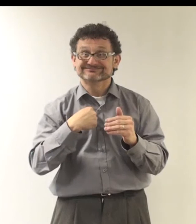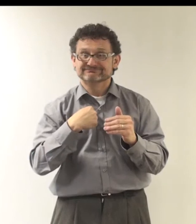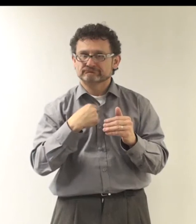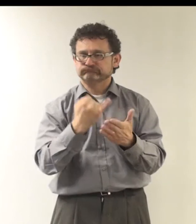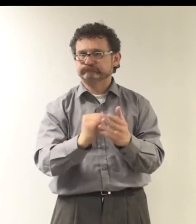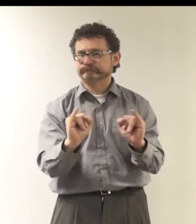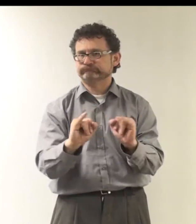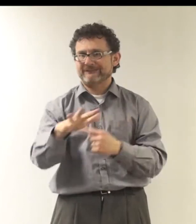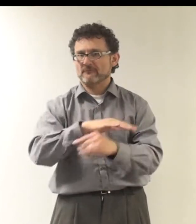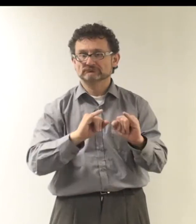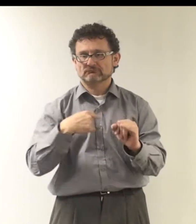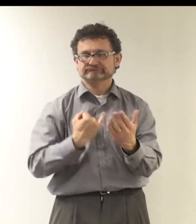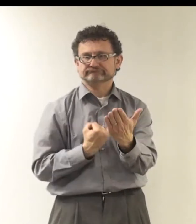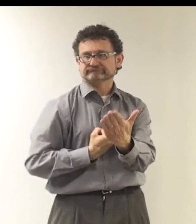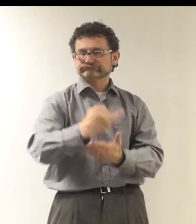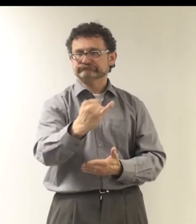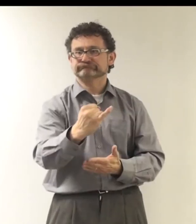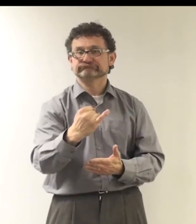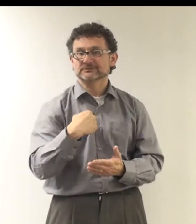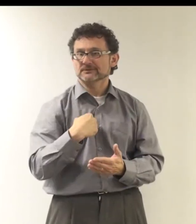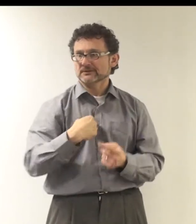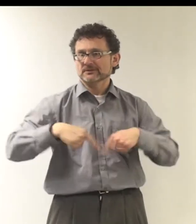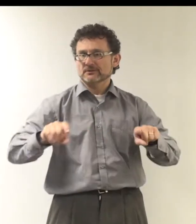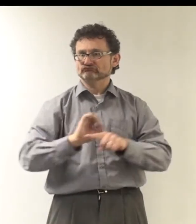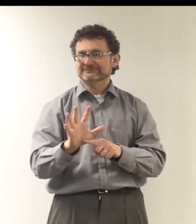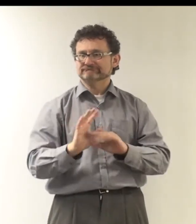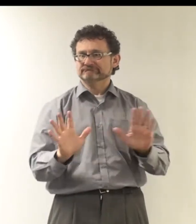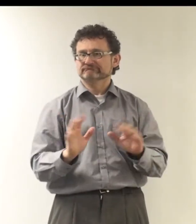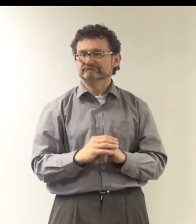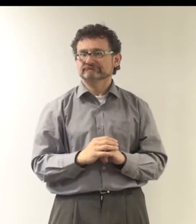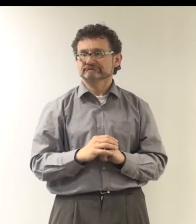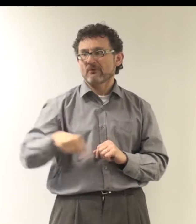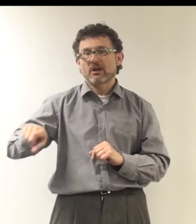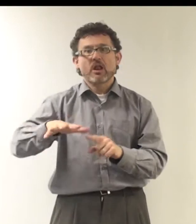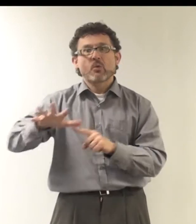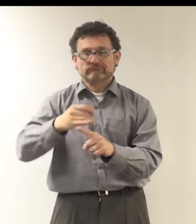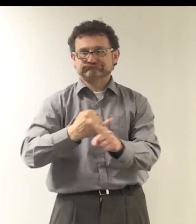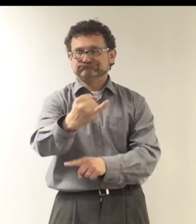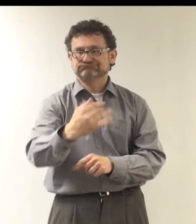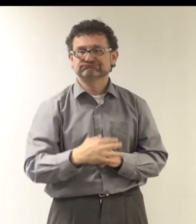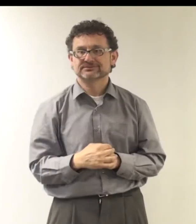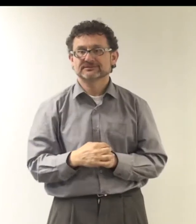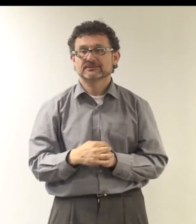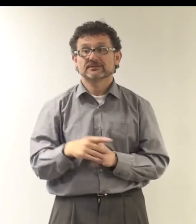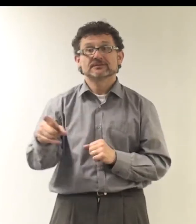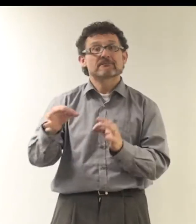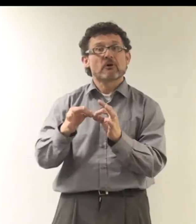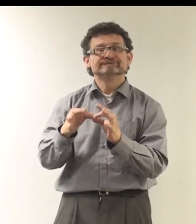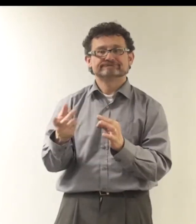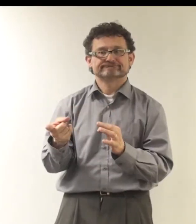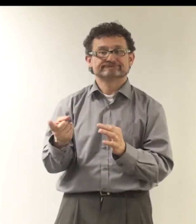had Green Assembly members elected every election on the London Assembly. And it's ensured that City Hall has delivered